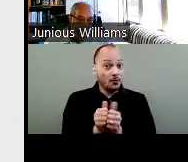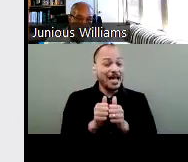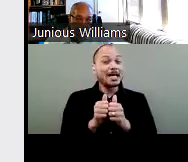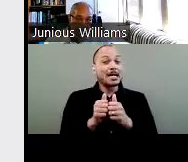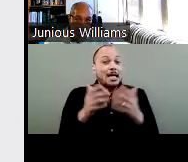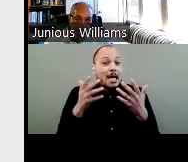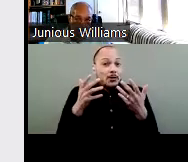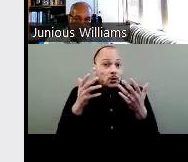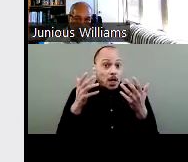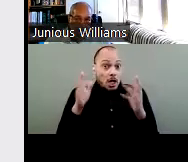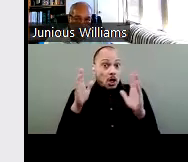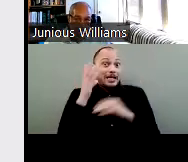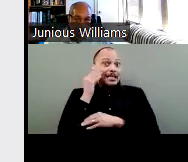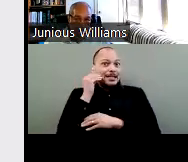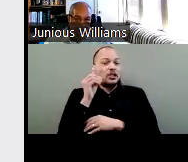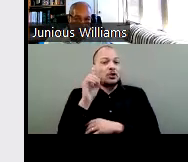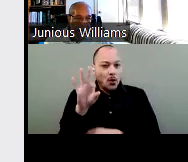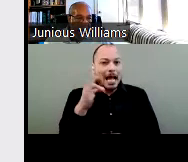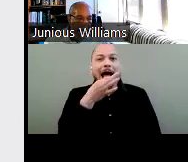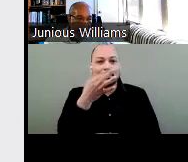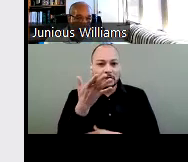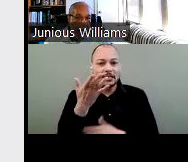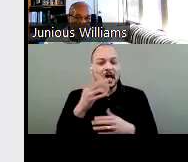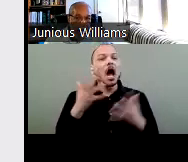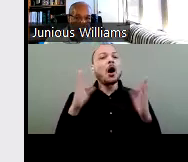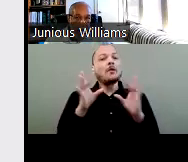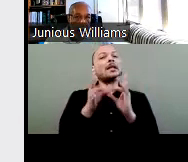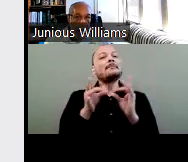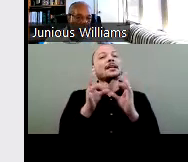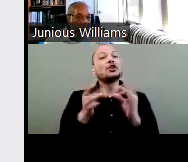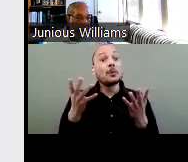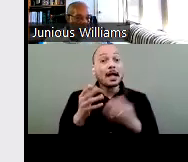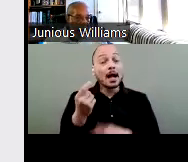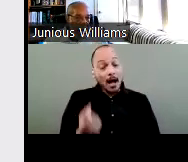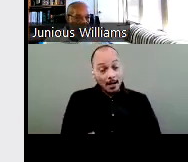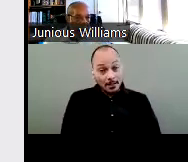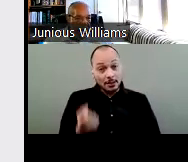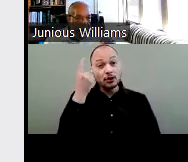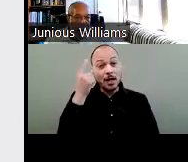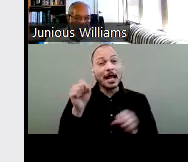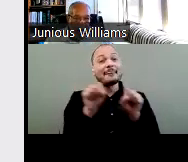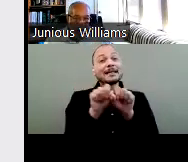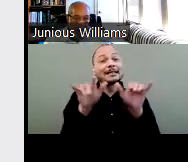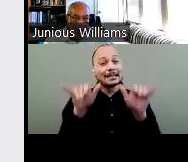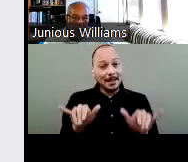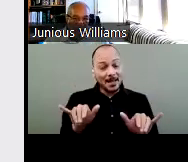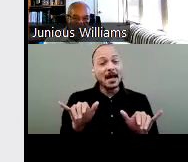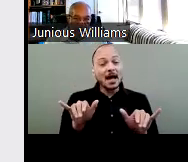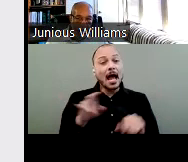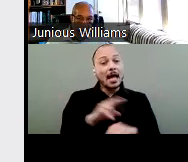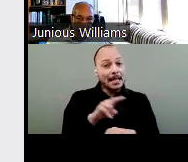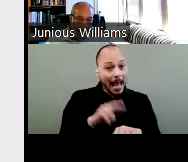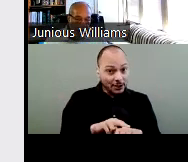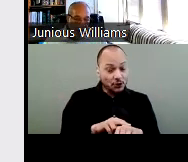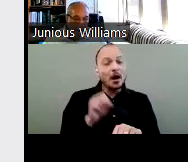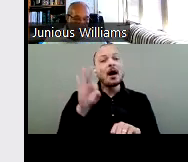experience or lived expertise. I've already mentioned understanding kind of the systemic nature of